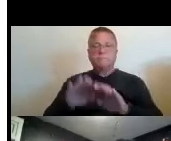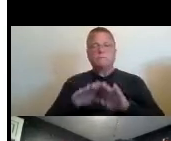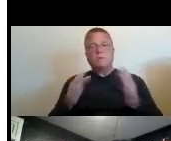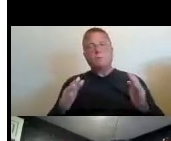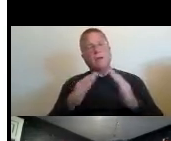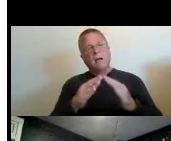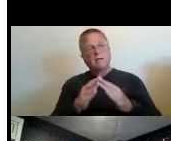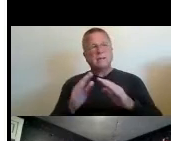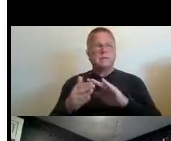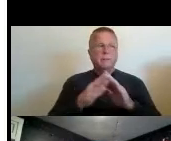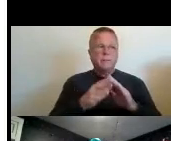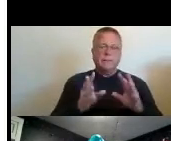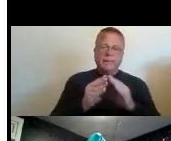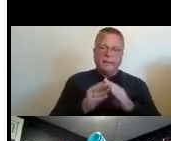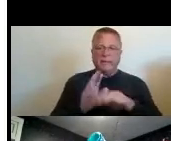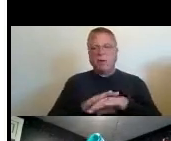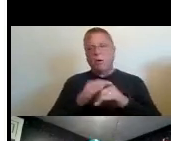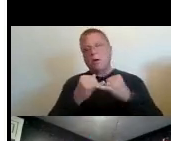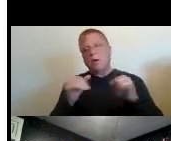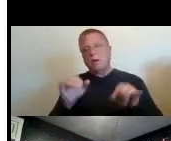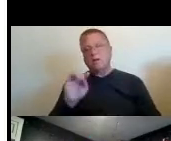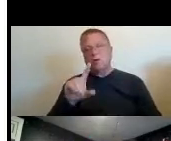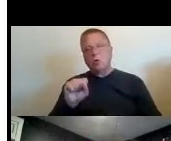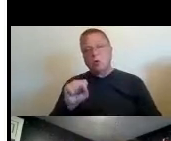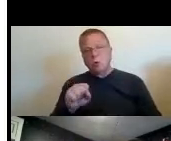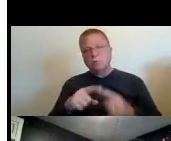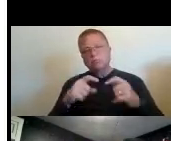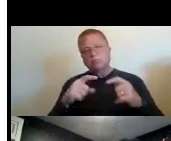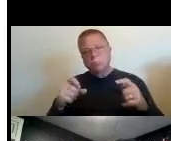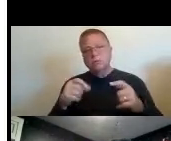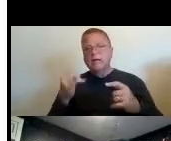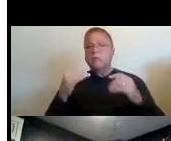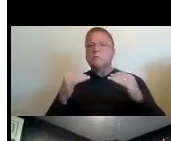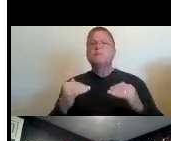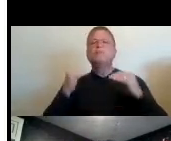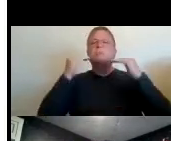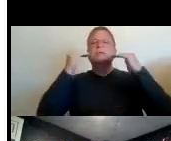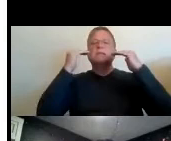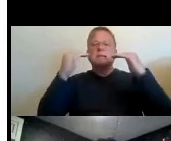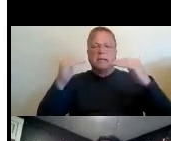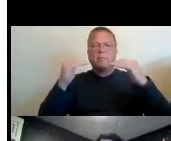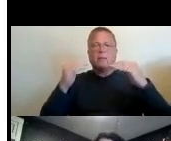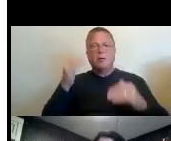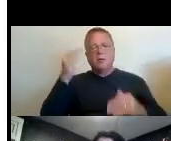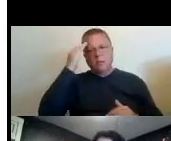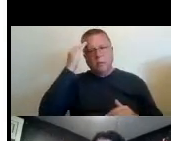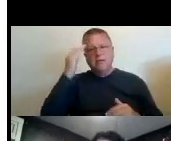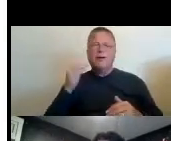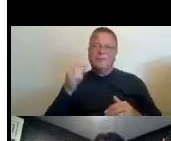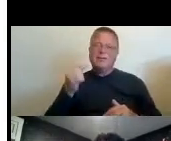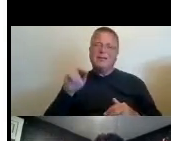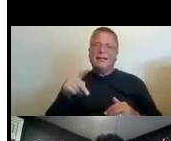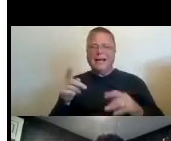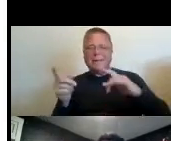meetings, with online tools. And we're taking that to the next step. We're saying, you know what, we know that there's a gap connecting east